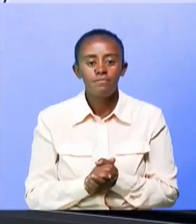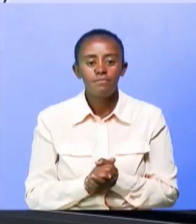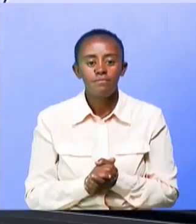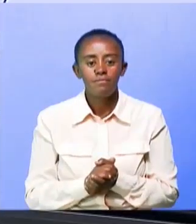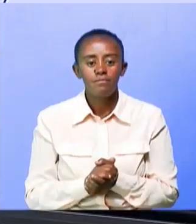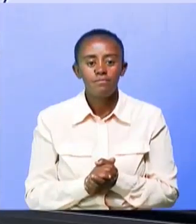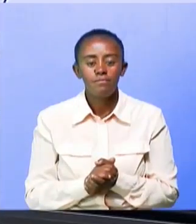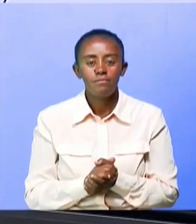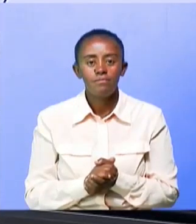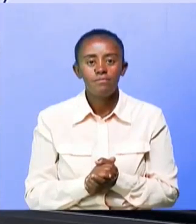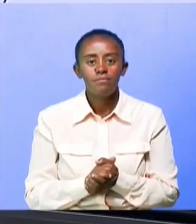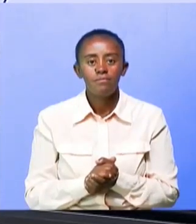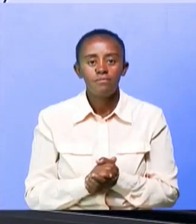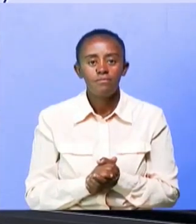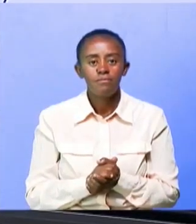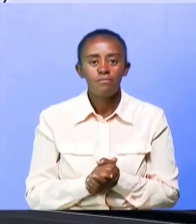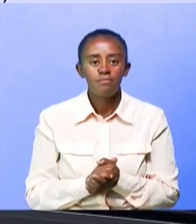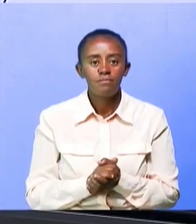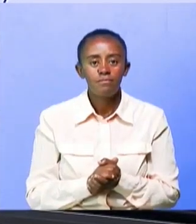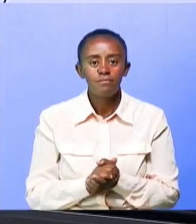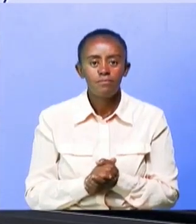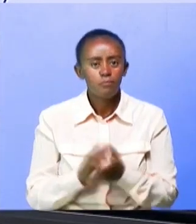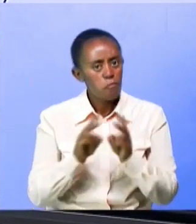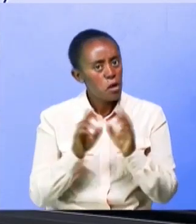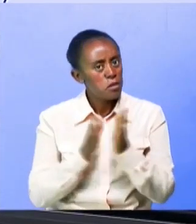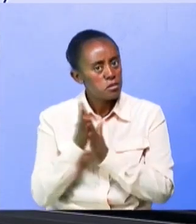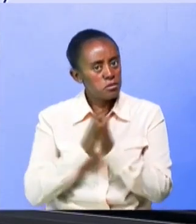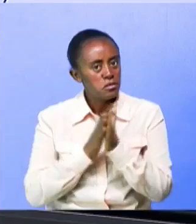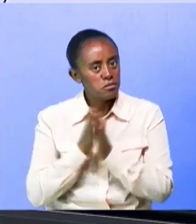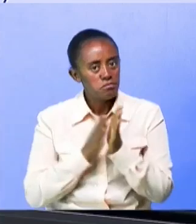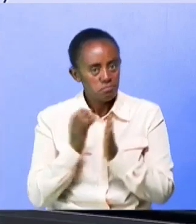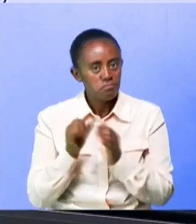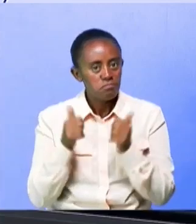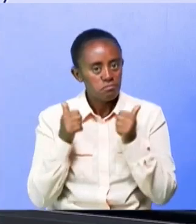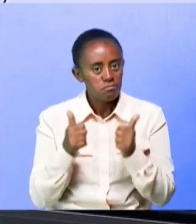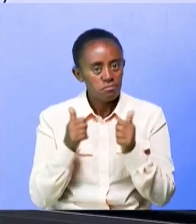30 seconds. Very interesting one.